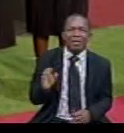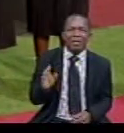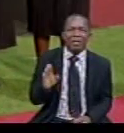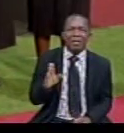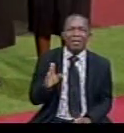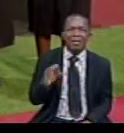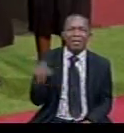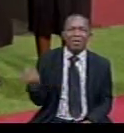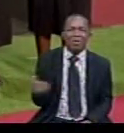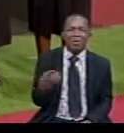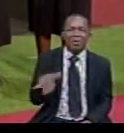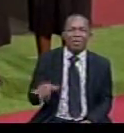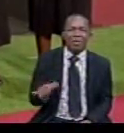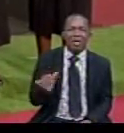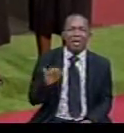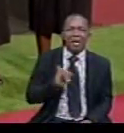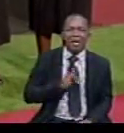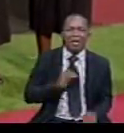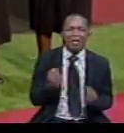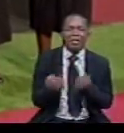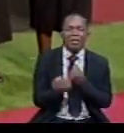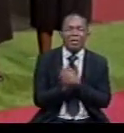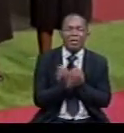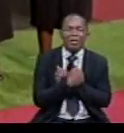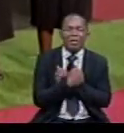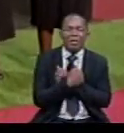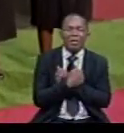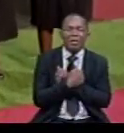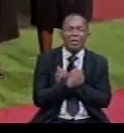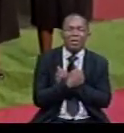If ever I